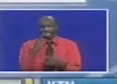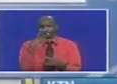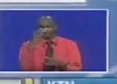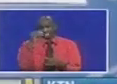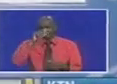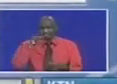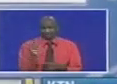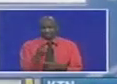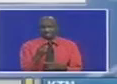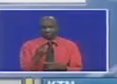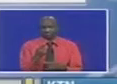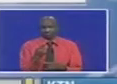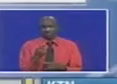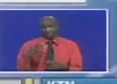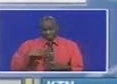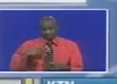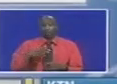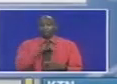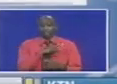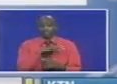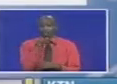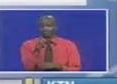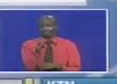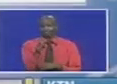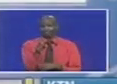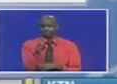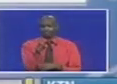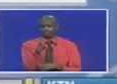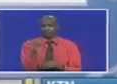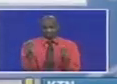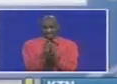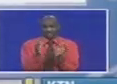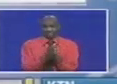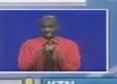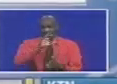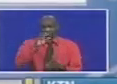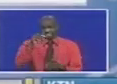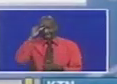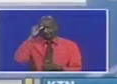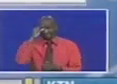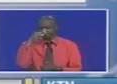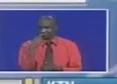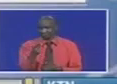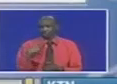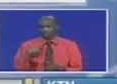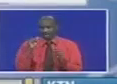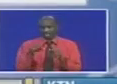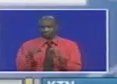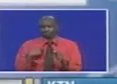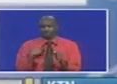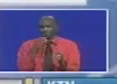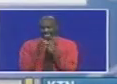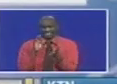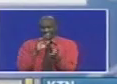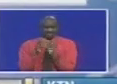140,000 beneficiaries, and together with the county government, we've at least done something